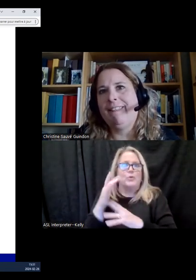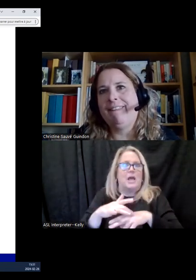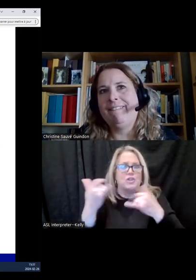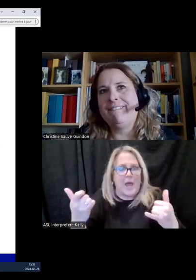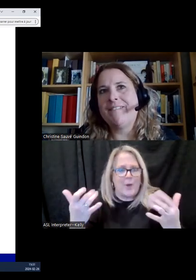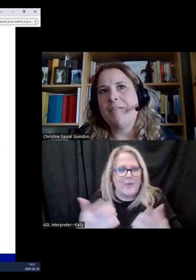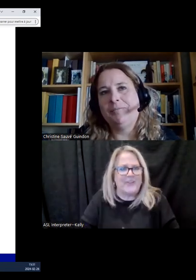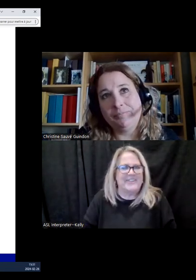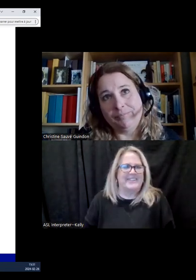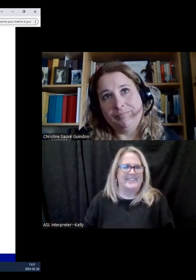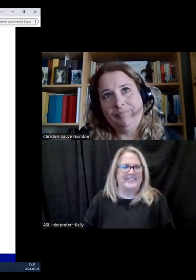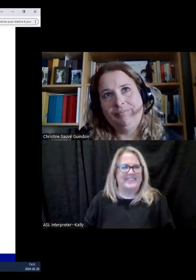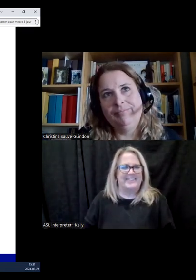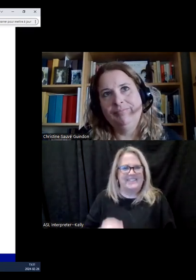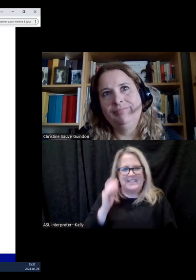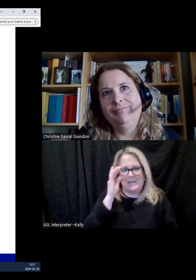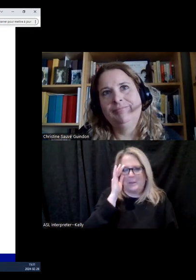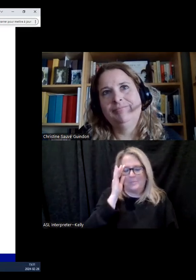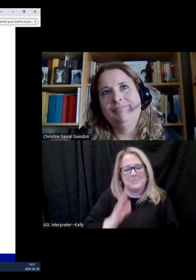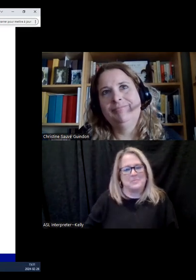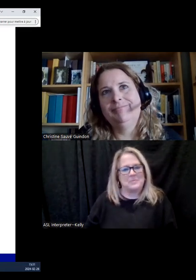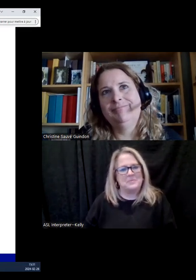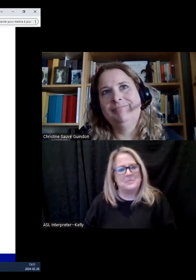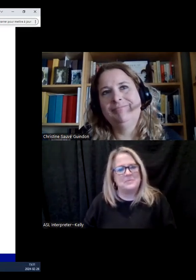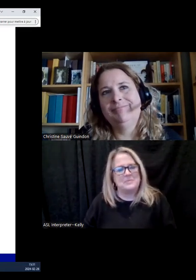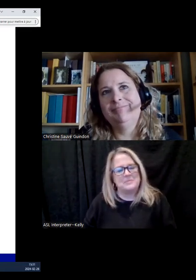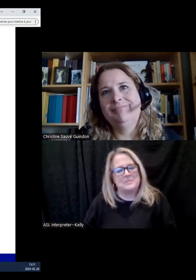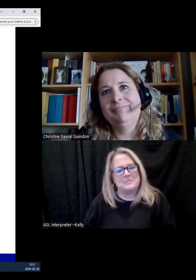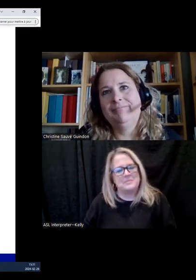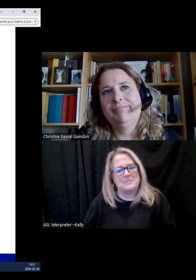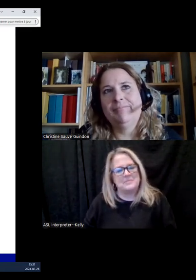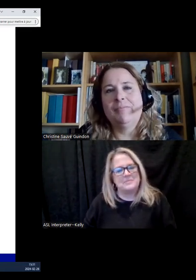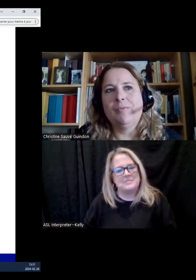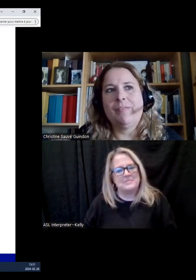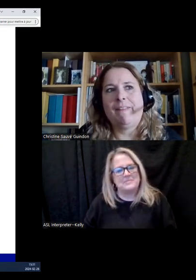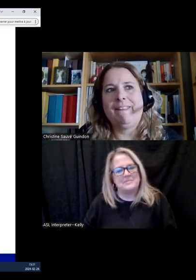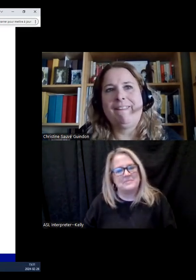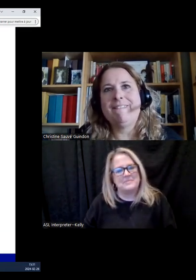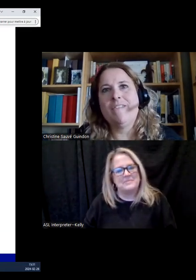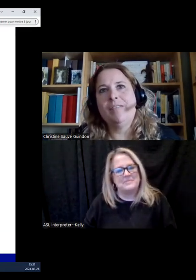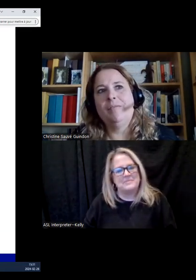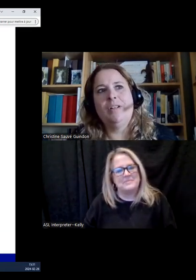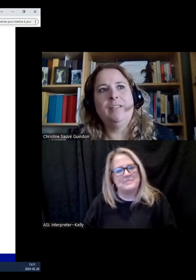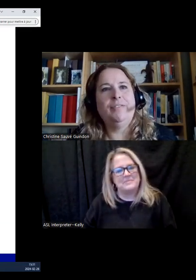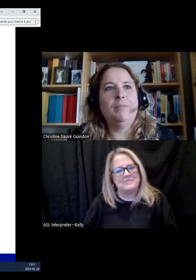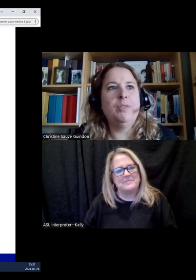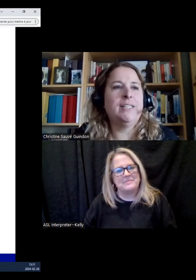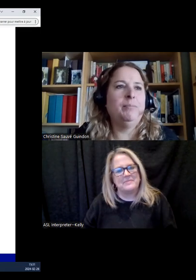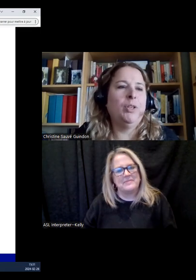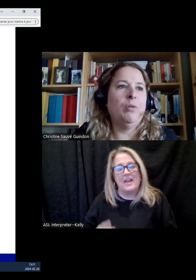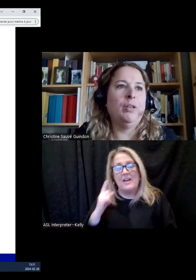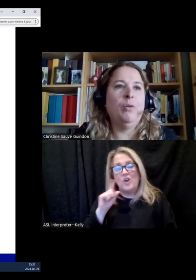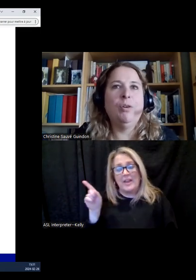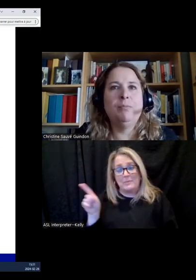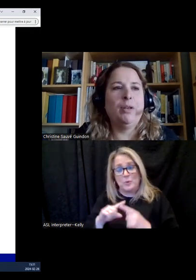Do, do, do, do, do, do. Wee, wee, do, do, do. Well, for him to